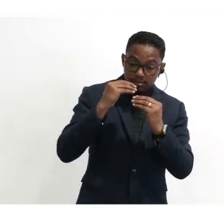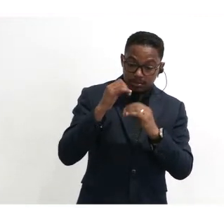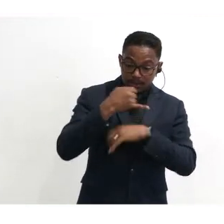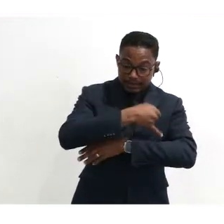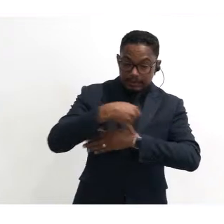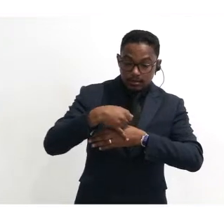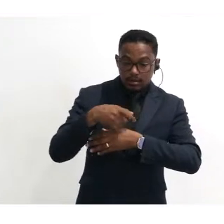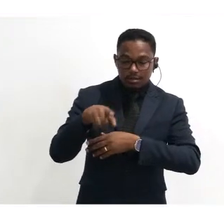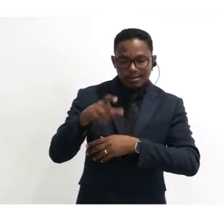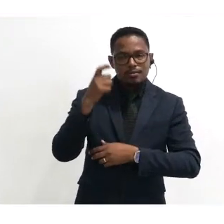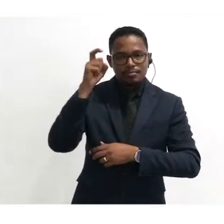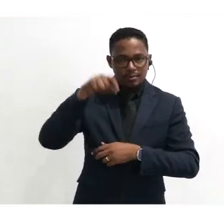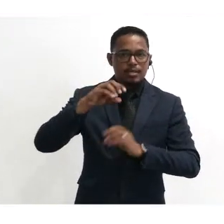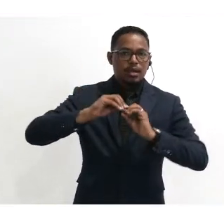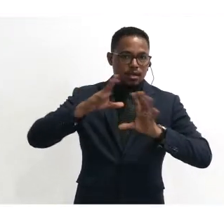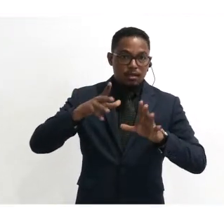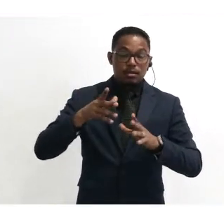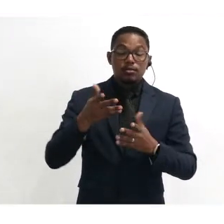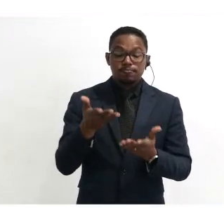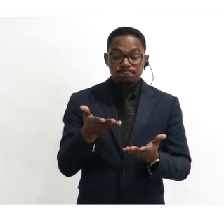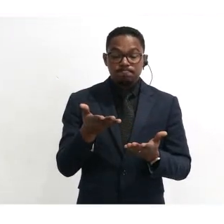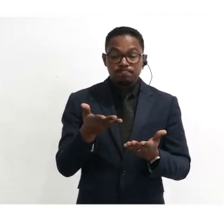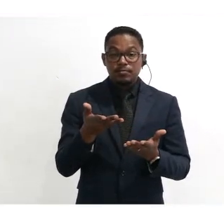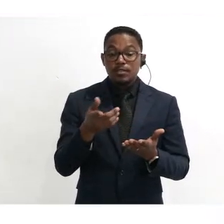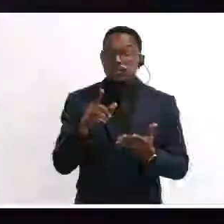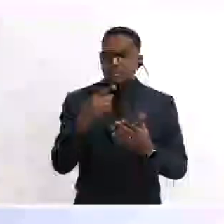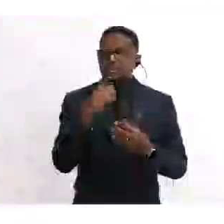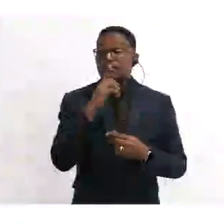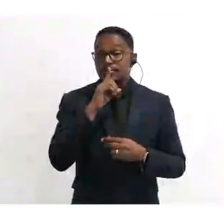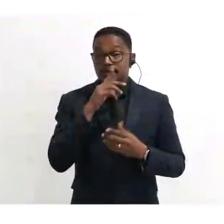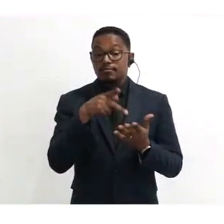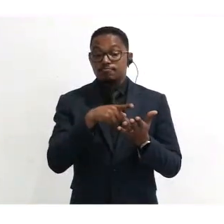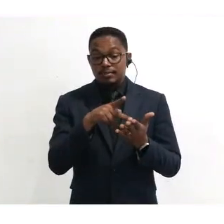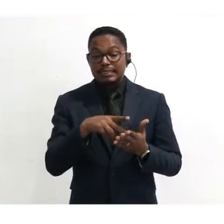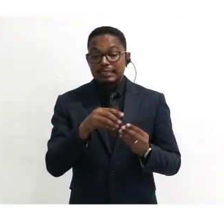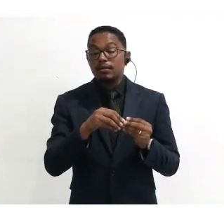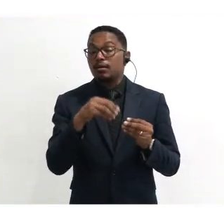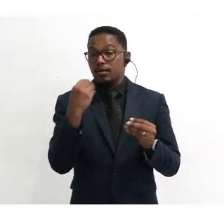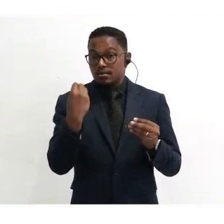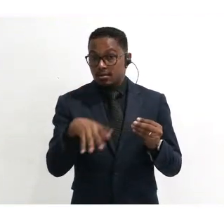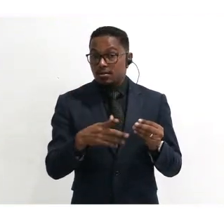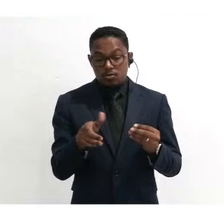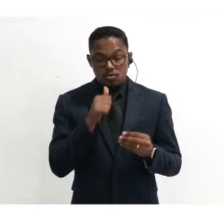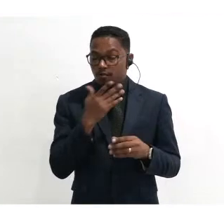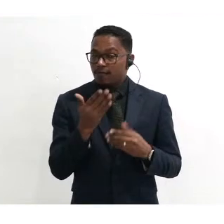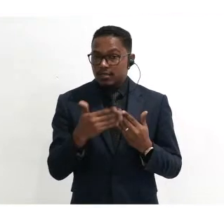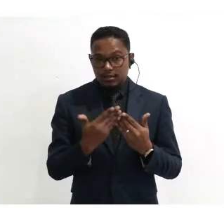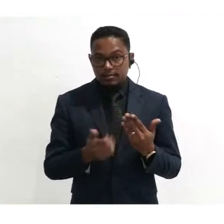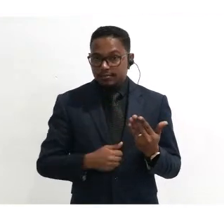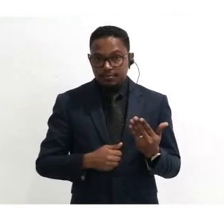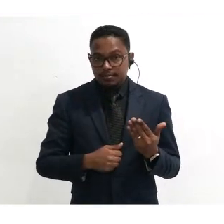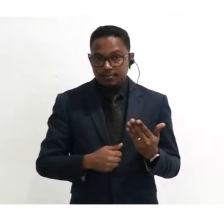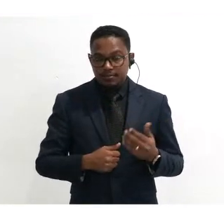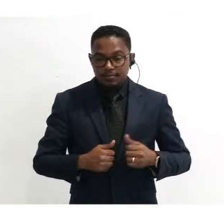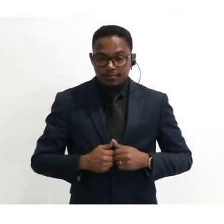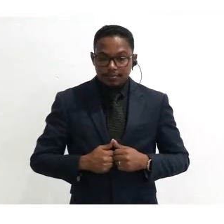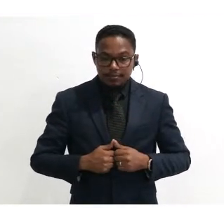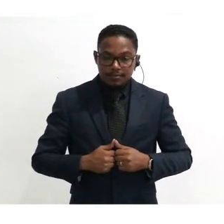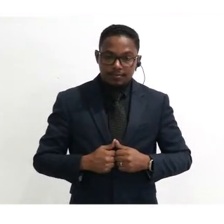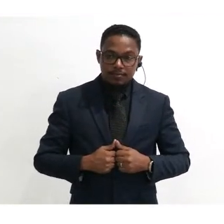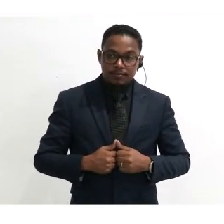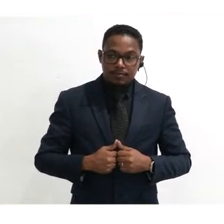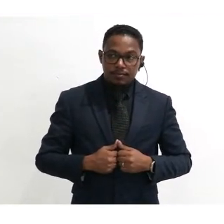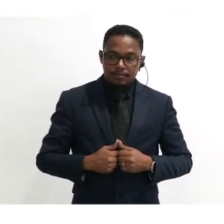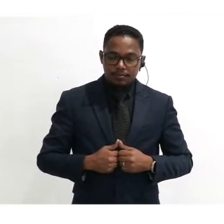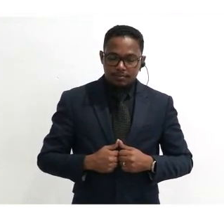and so expensive engineers, and it's not easy, right? And it's not easy not